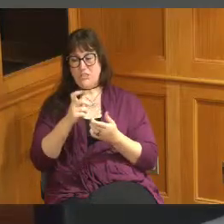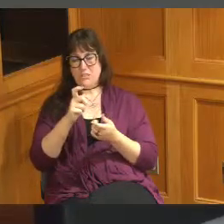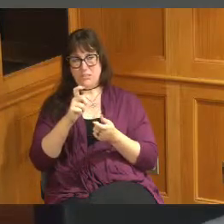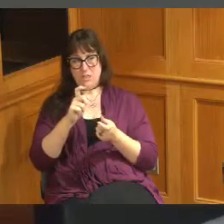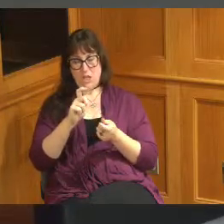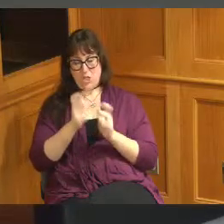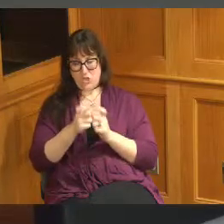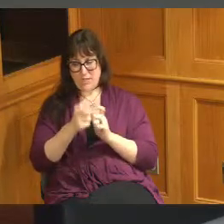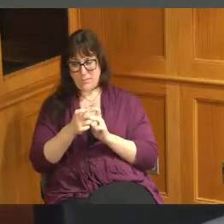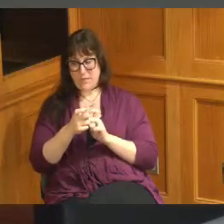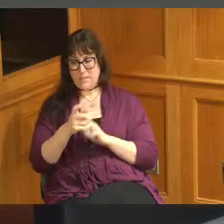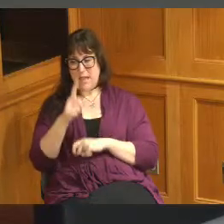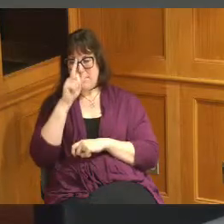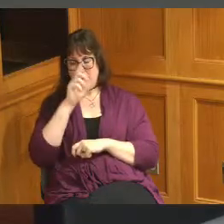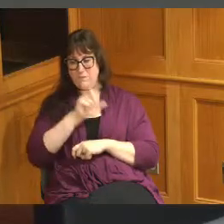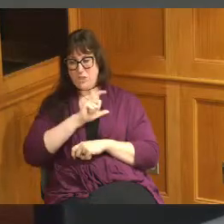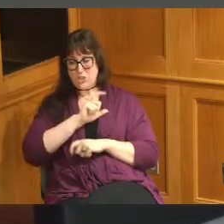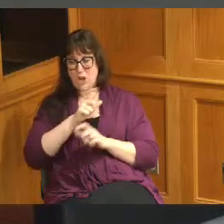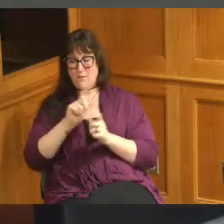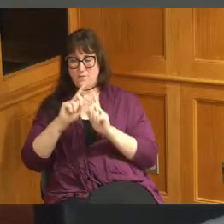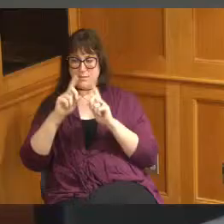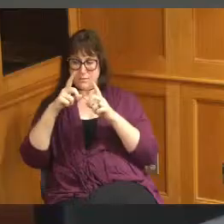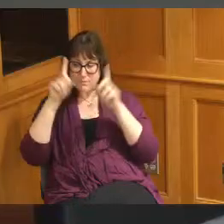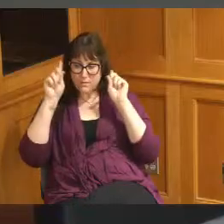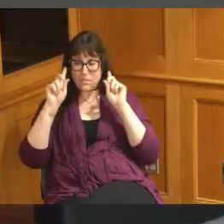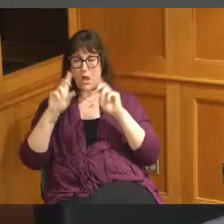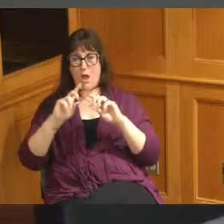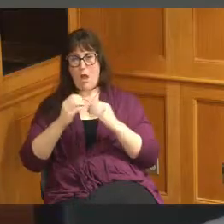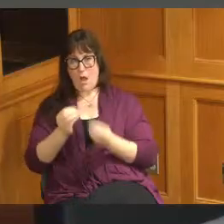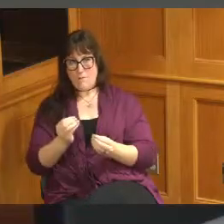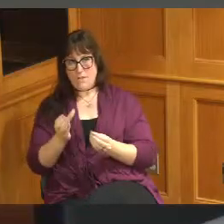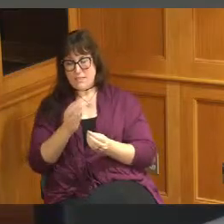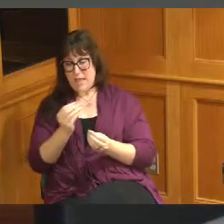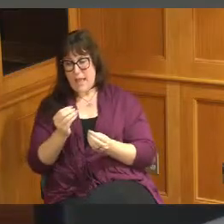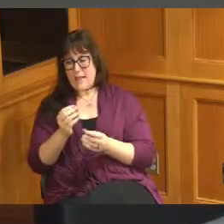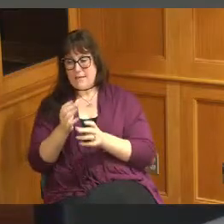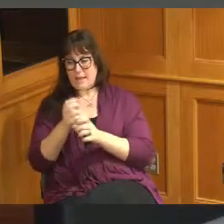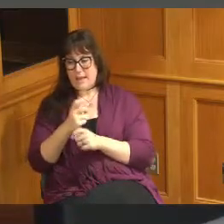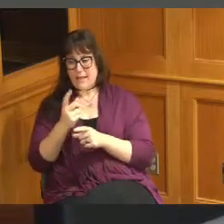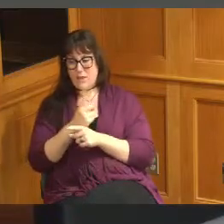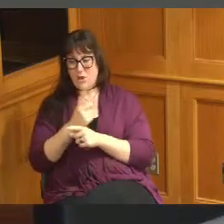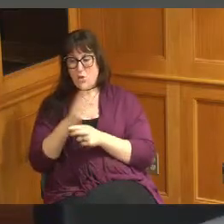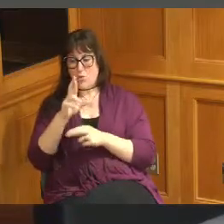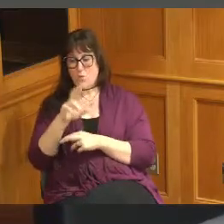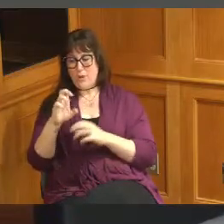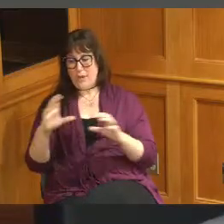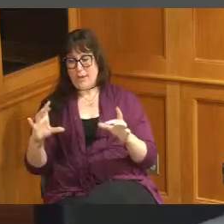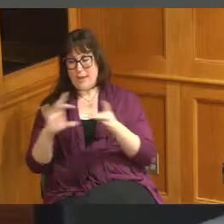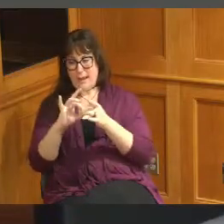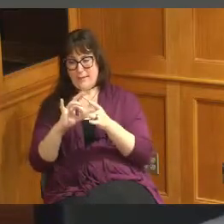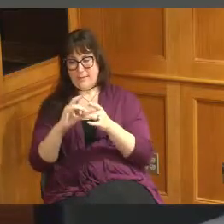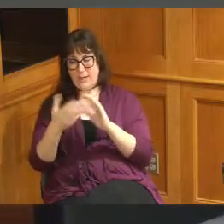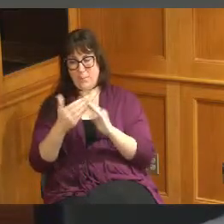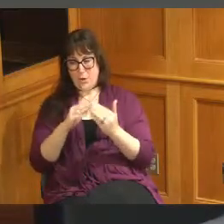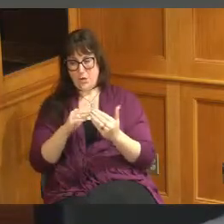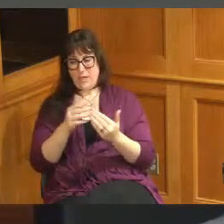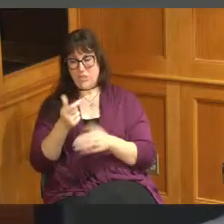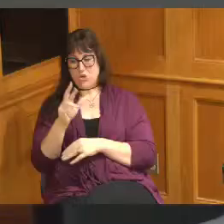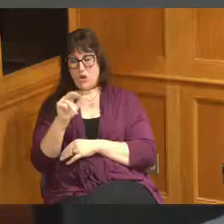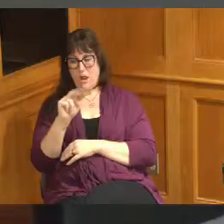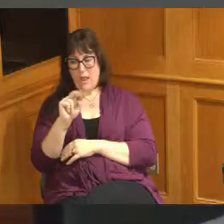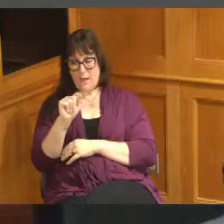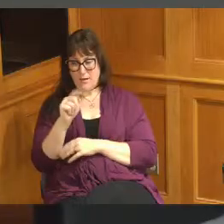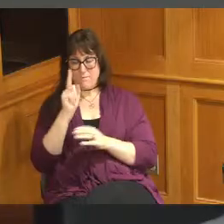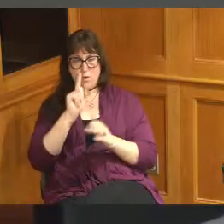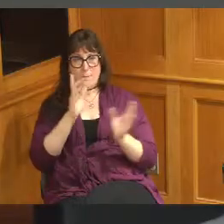in the Sheriff's Office, some state grants in the Sheriff's Office, as well as appropriating the Reconnecting Communities grant in planning